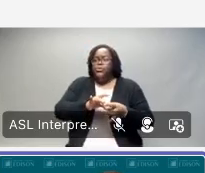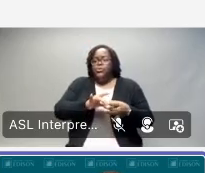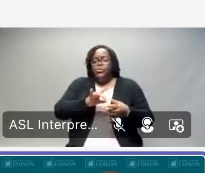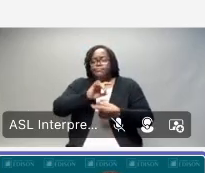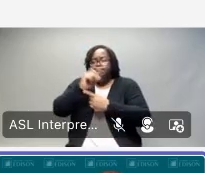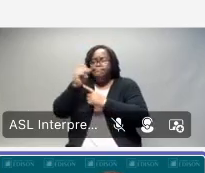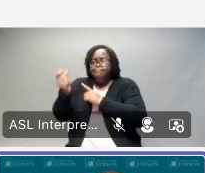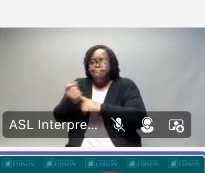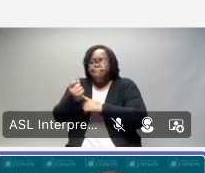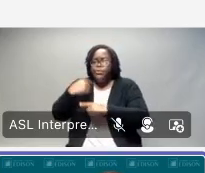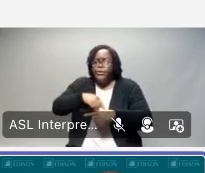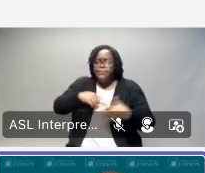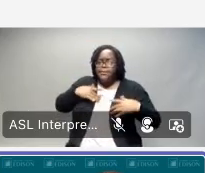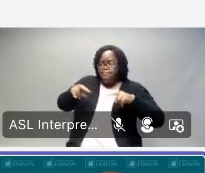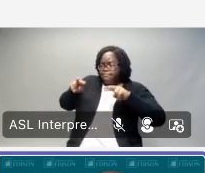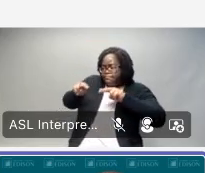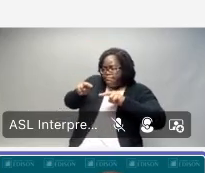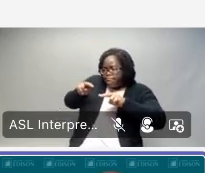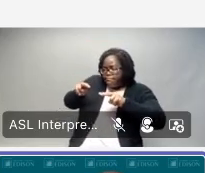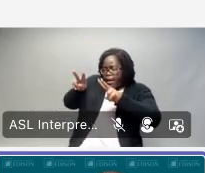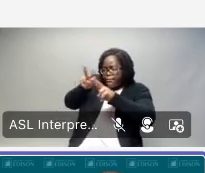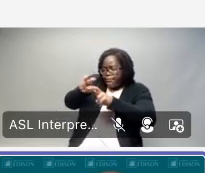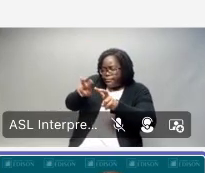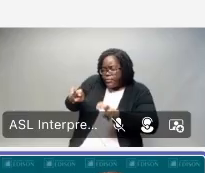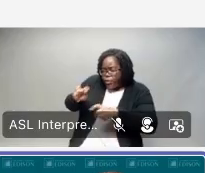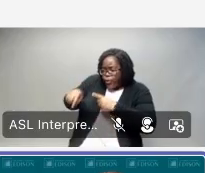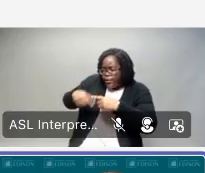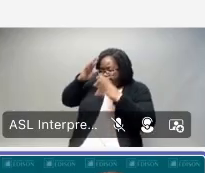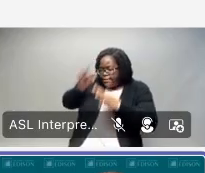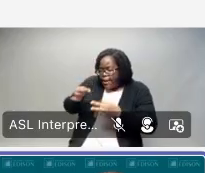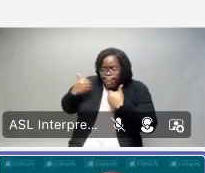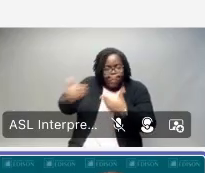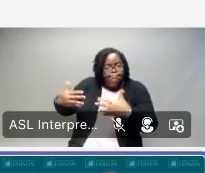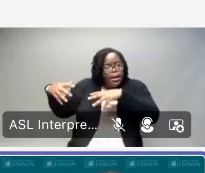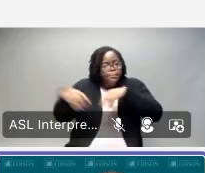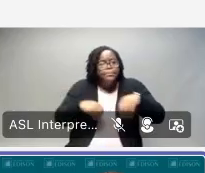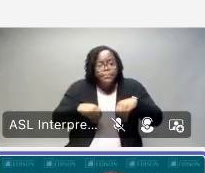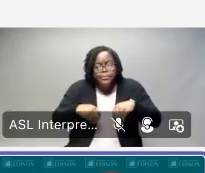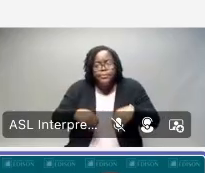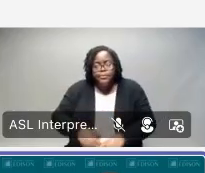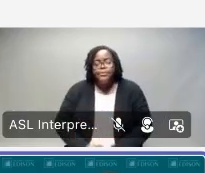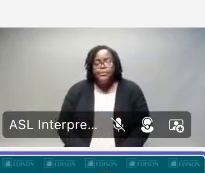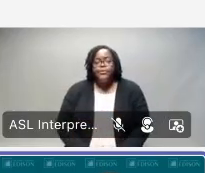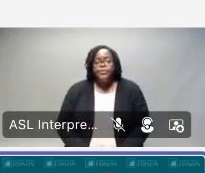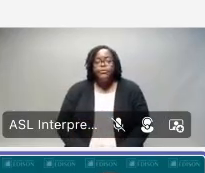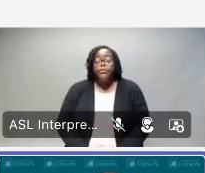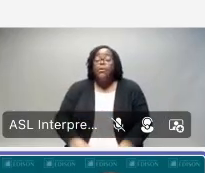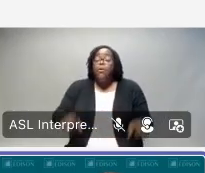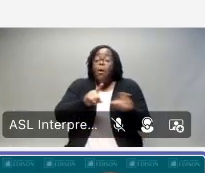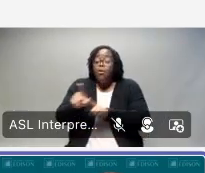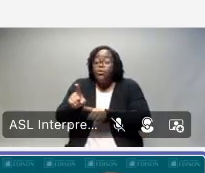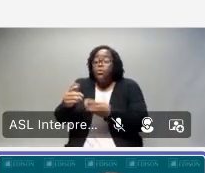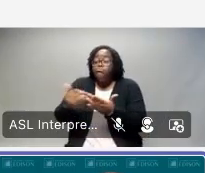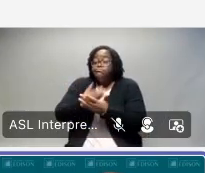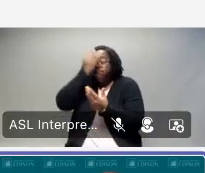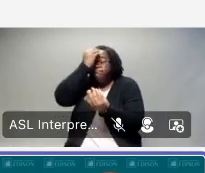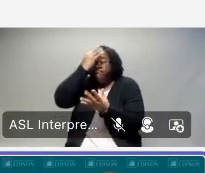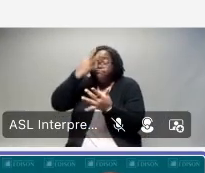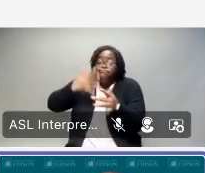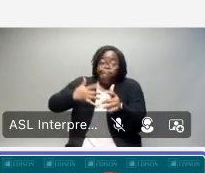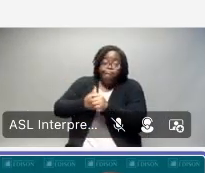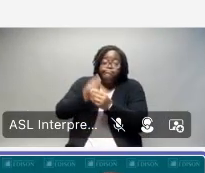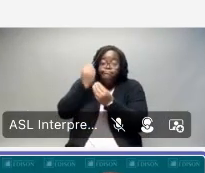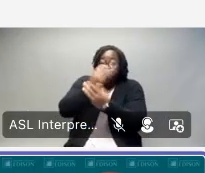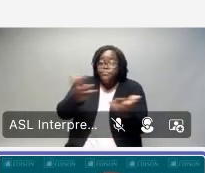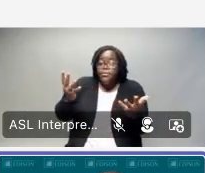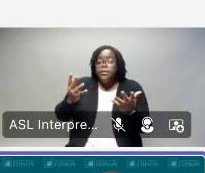we closely monitor and evaluate when making PSPS decisions. We'll also update you on our efforts to strengthen the grid